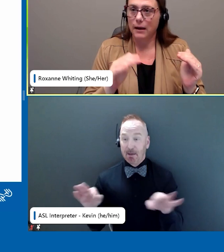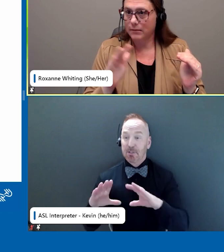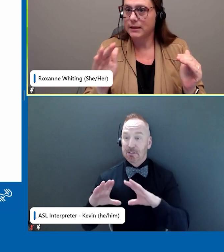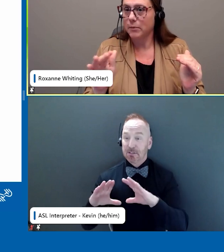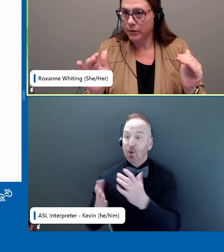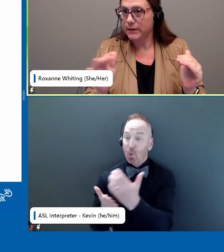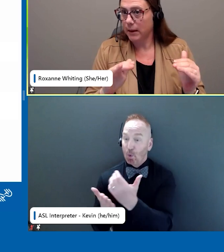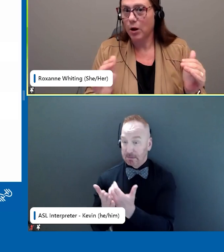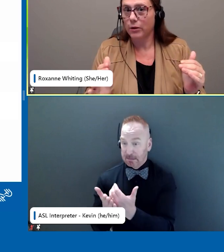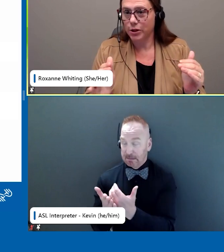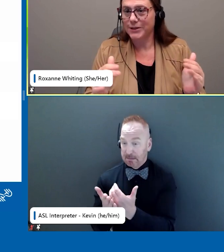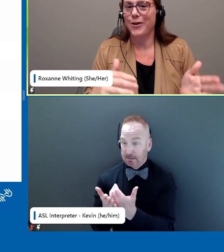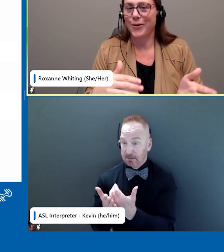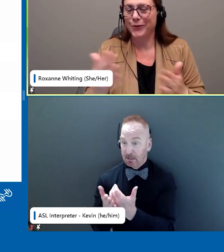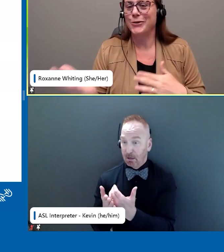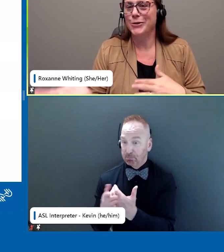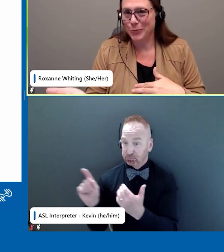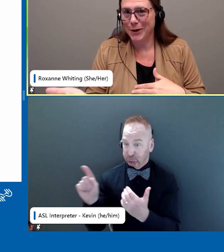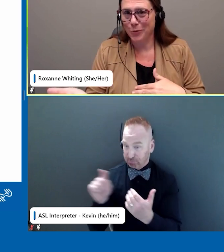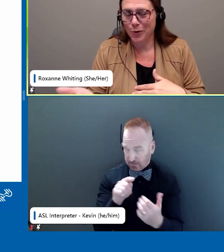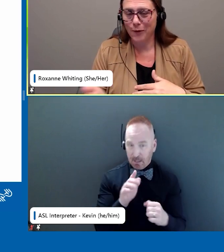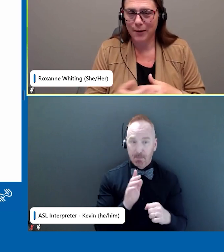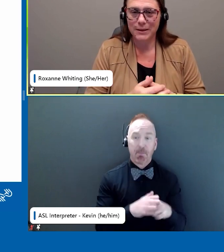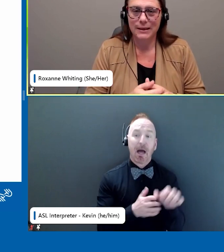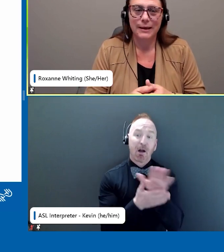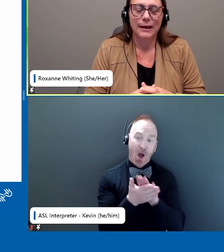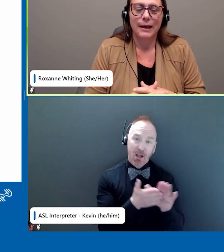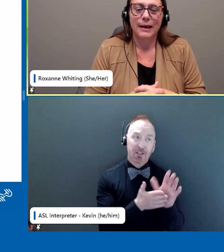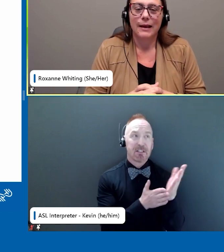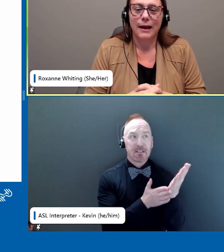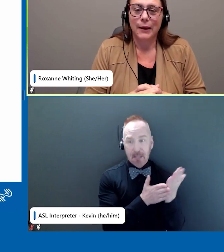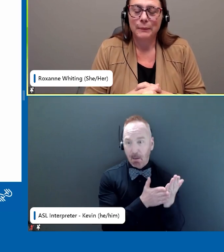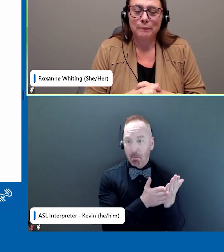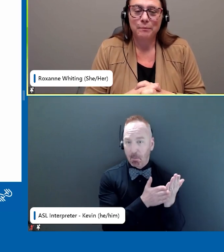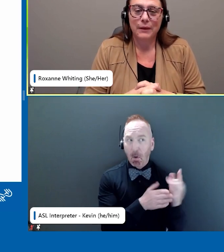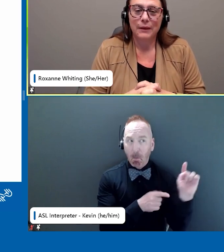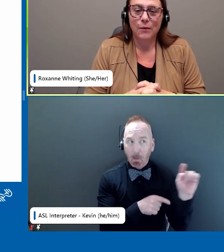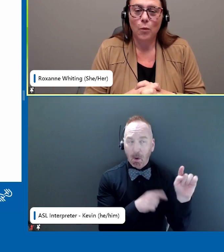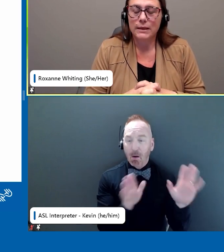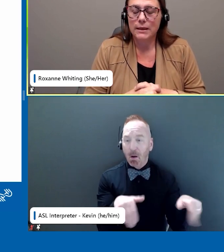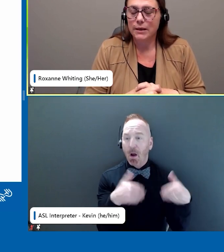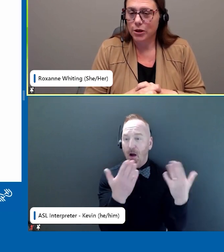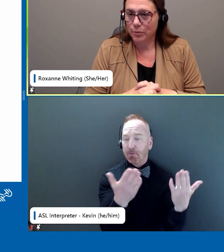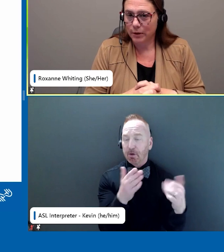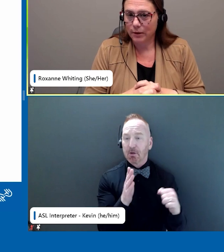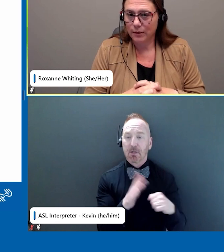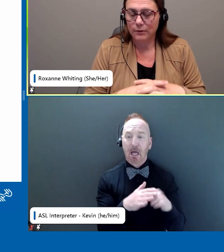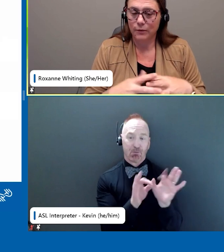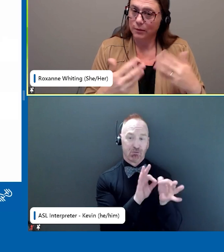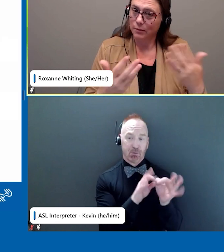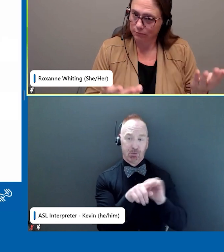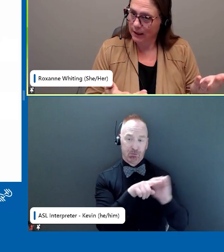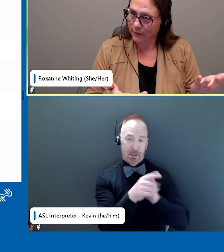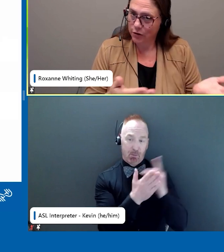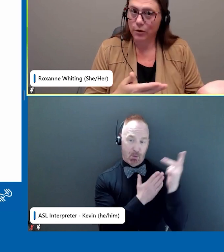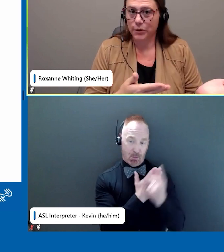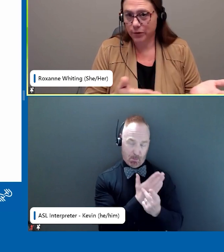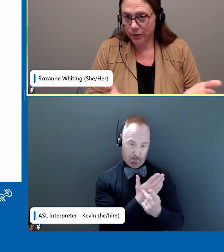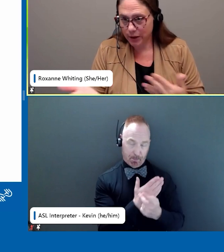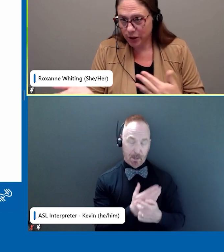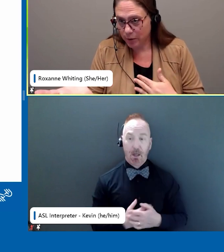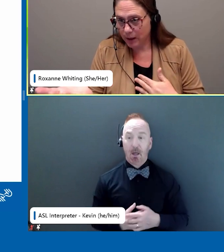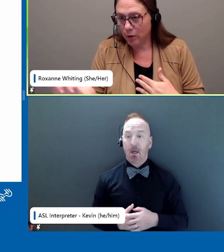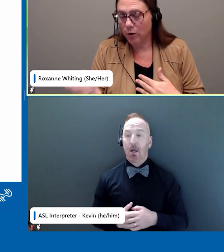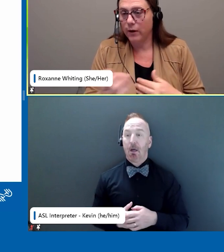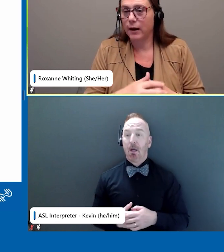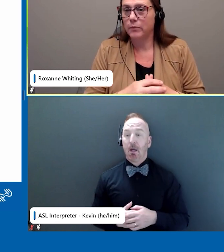and then some of those same colleges offer interpreting programs. Um, Once an interpreter or individual goes through